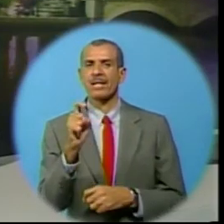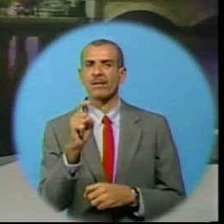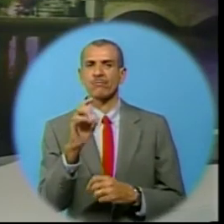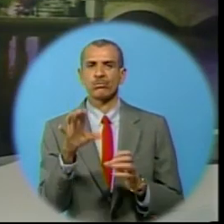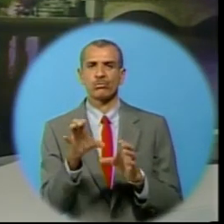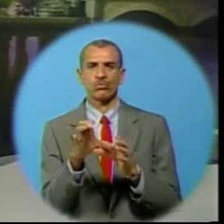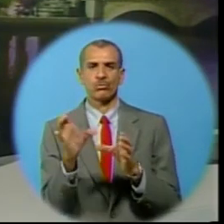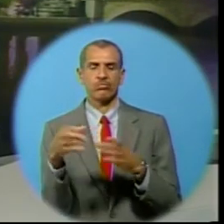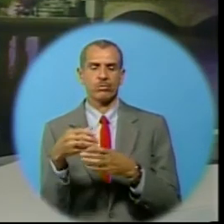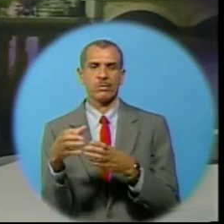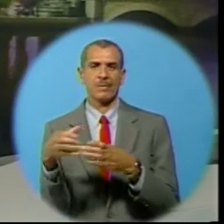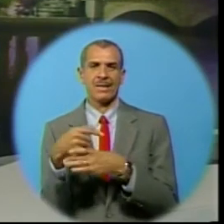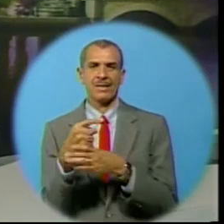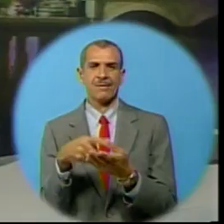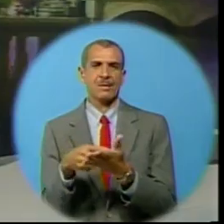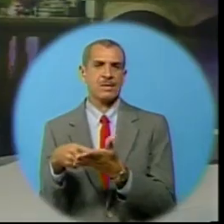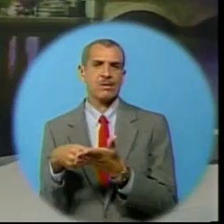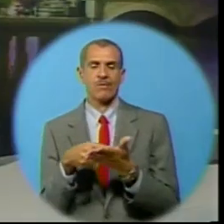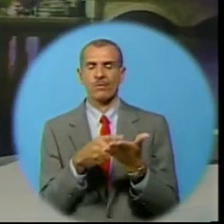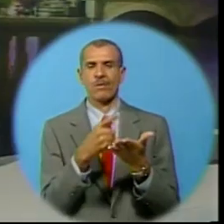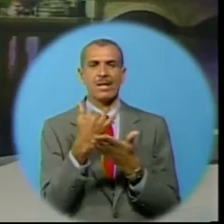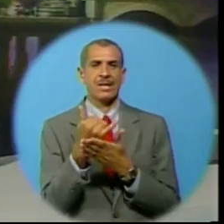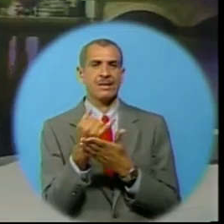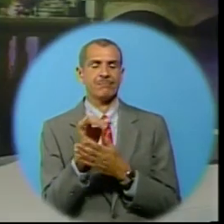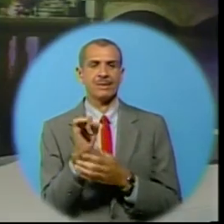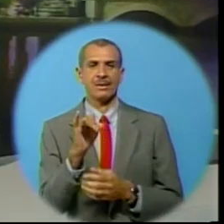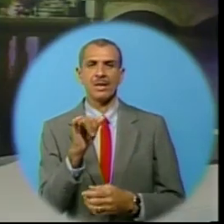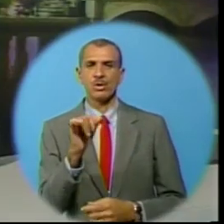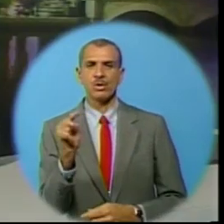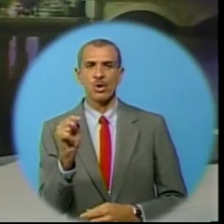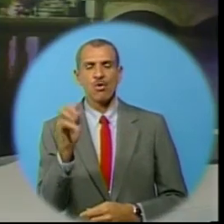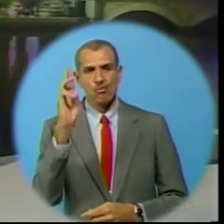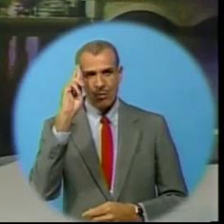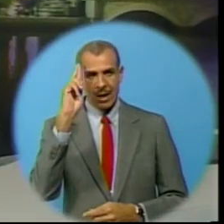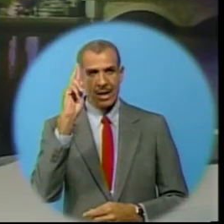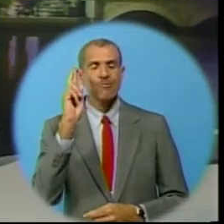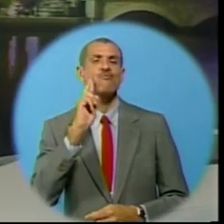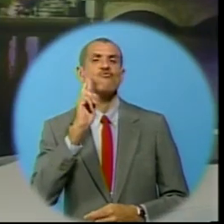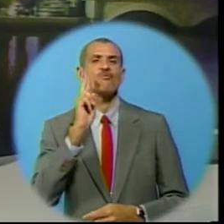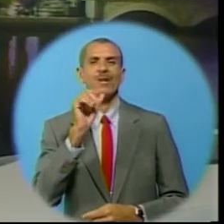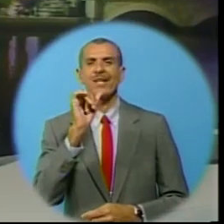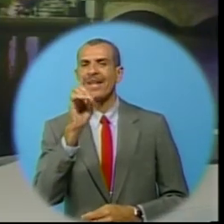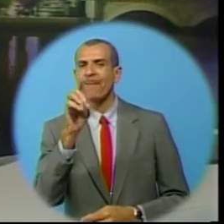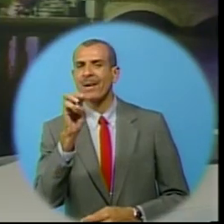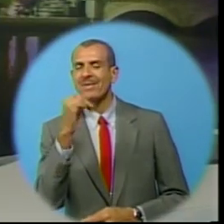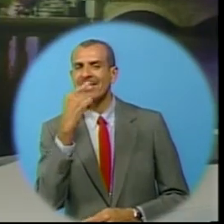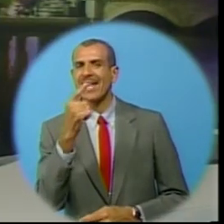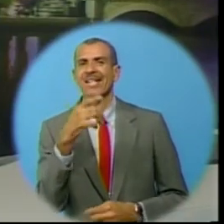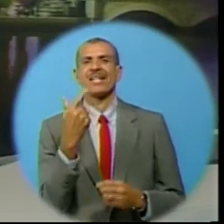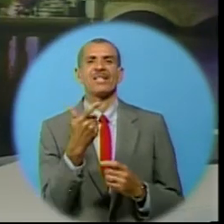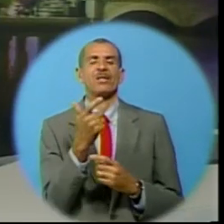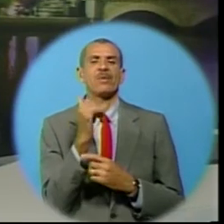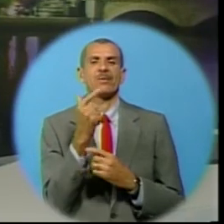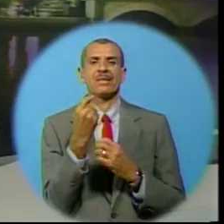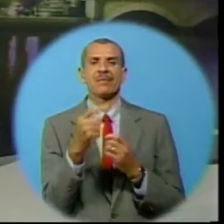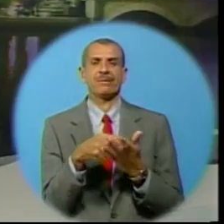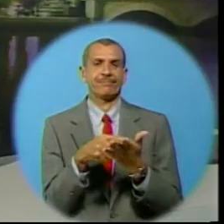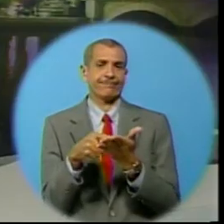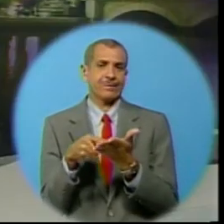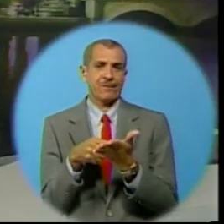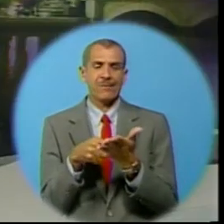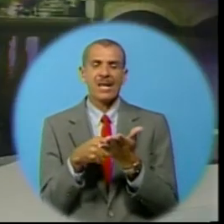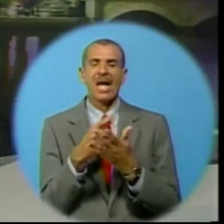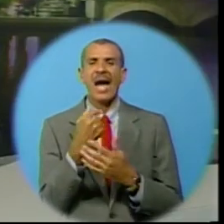have discussions with the respective unions about that issue. Ms. Redmond says teachers in Guyana have also decided not to